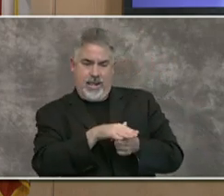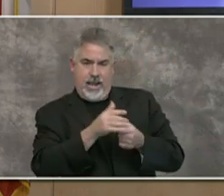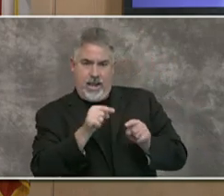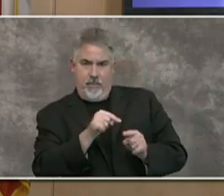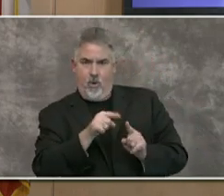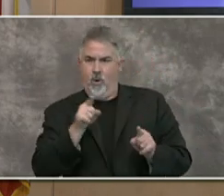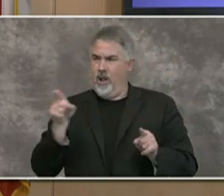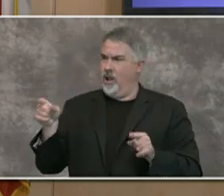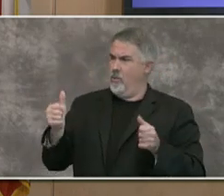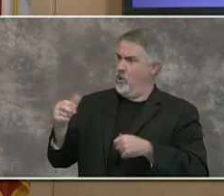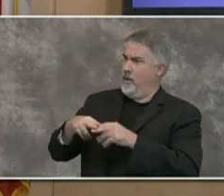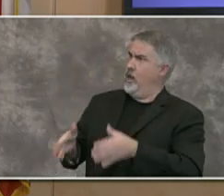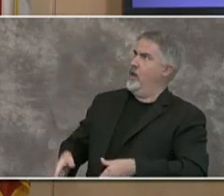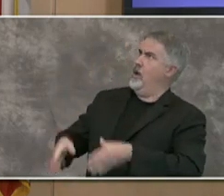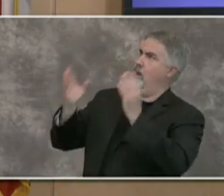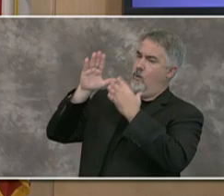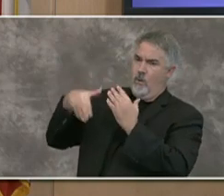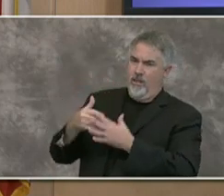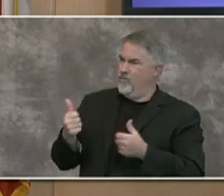Dr. McDonald answered that question.